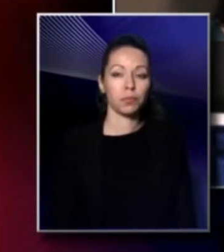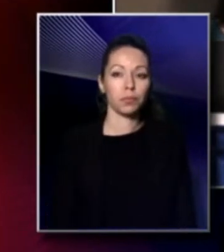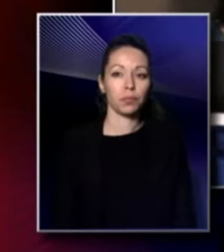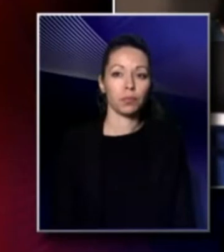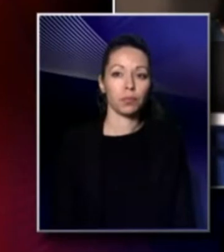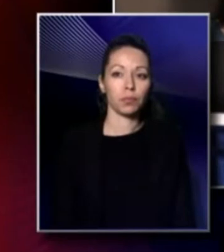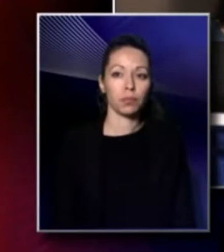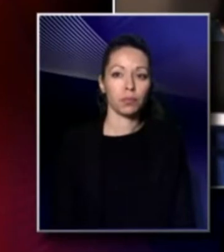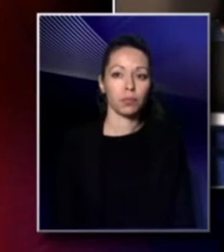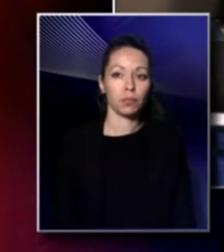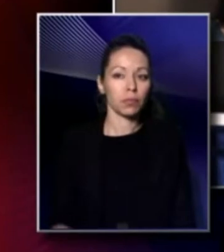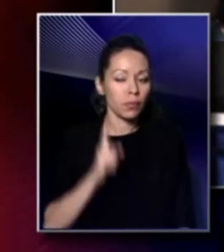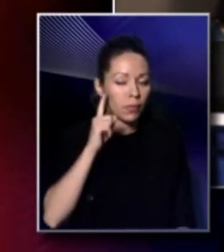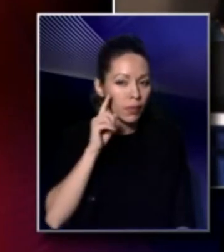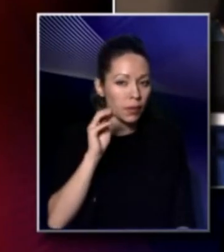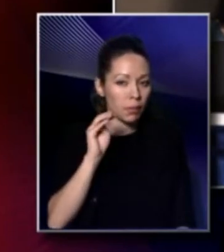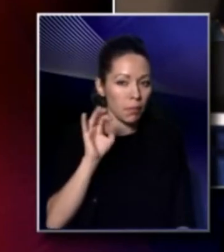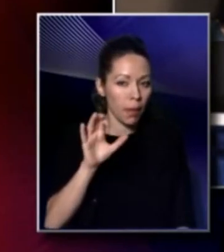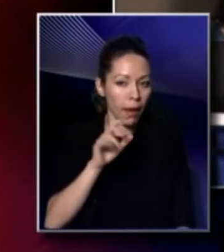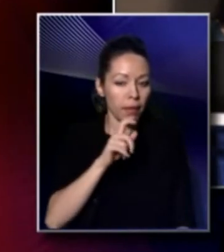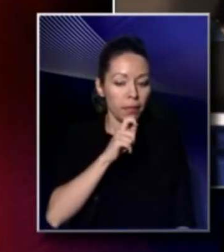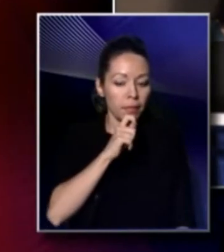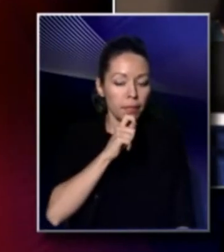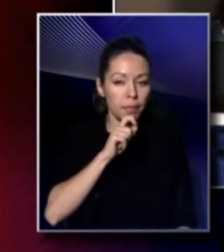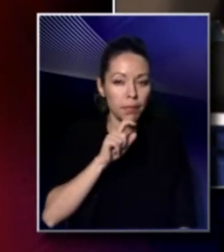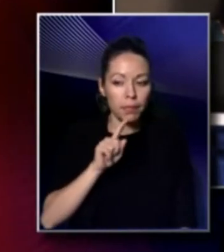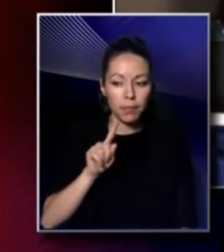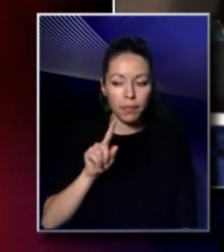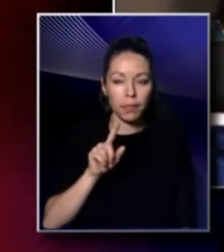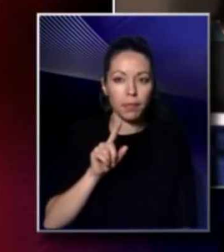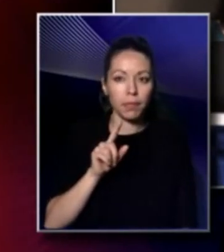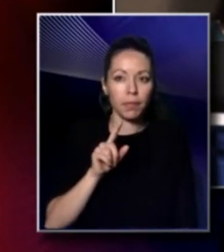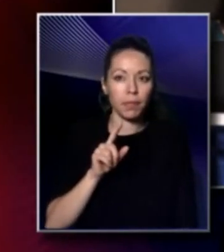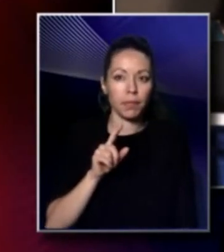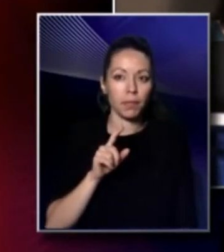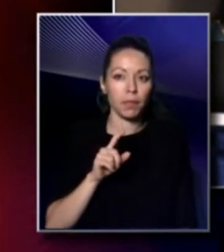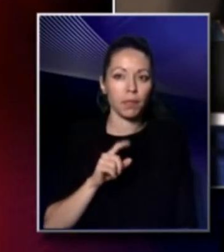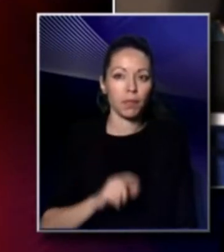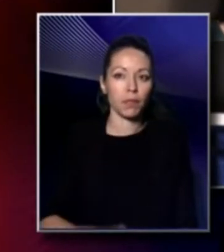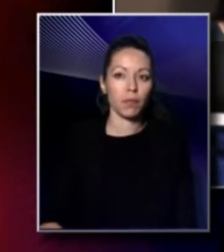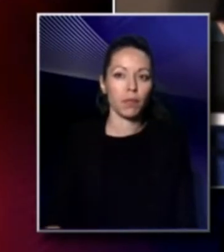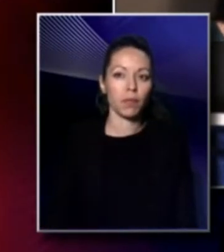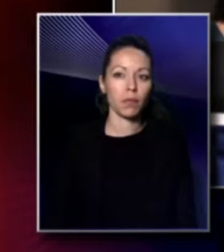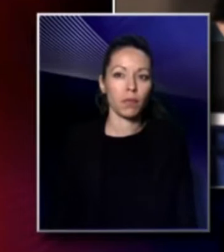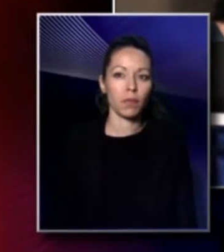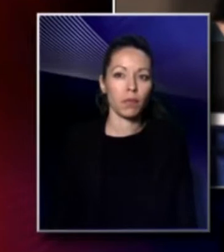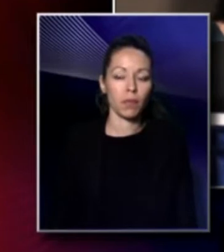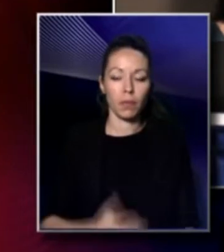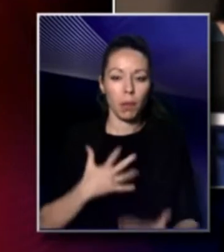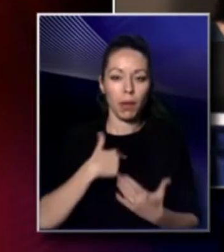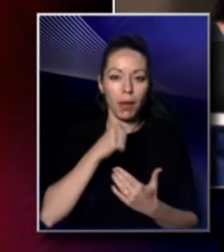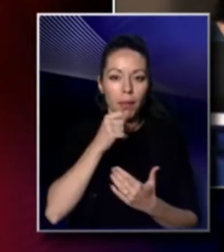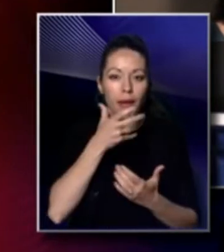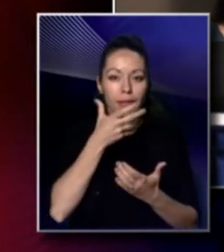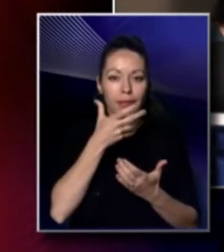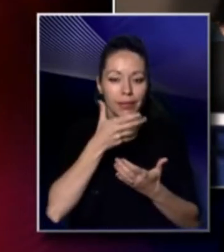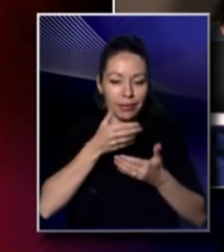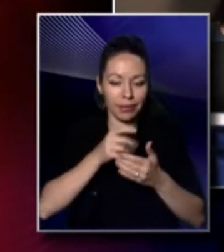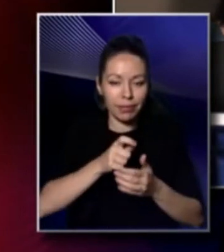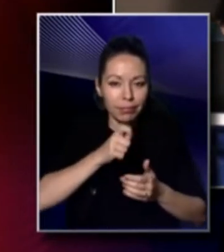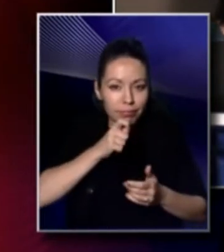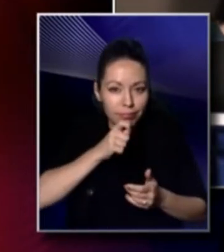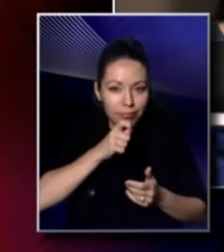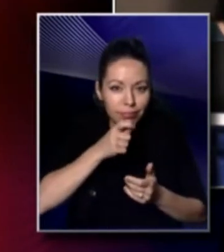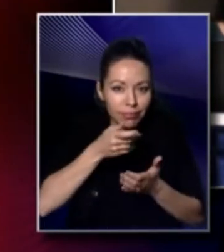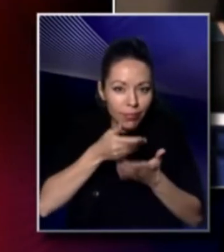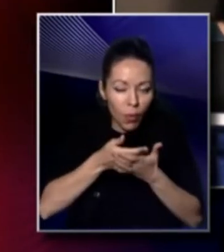I believe it's the microphone. Okay, it's probably me not speaking close enough to the